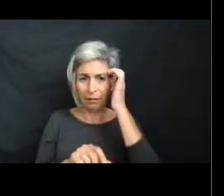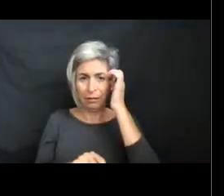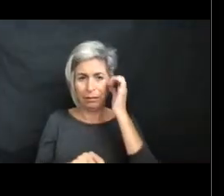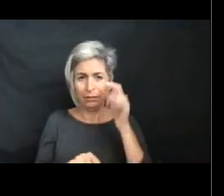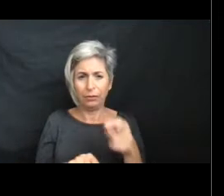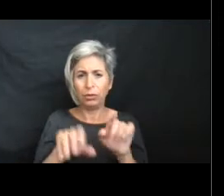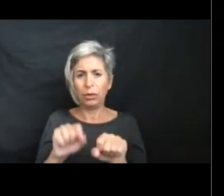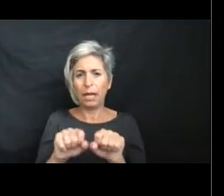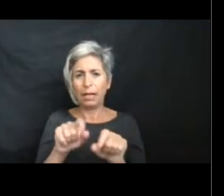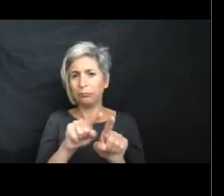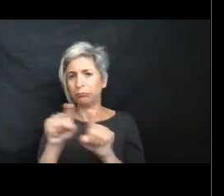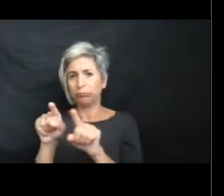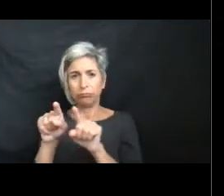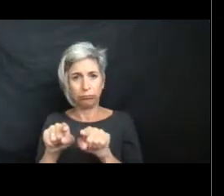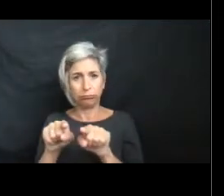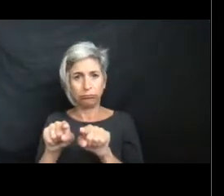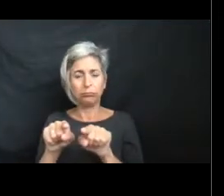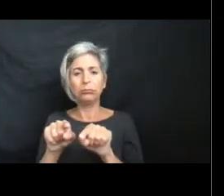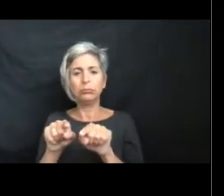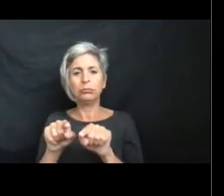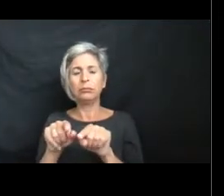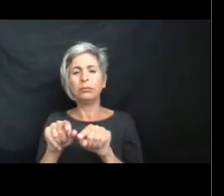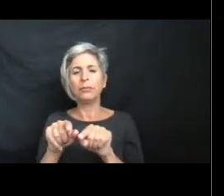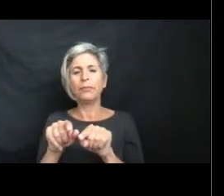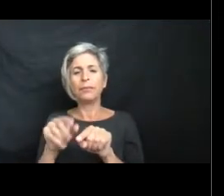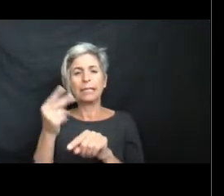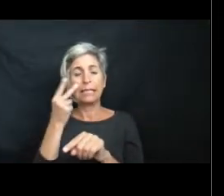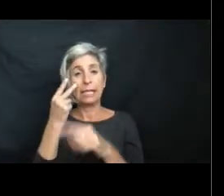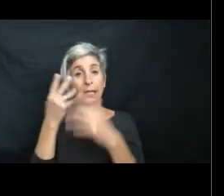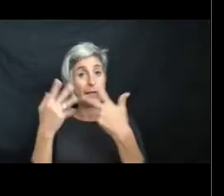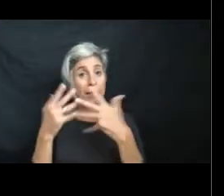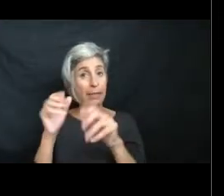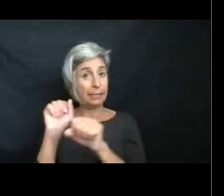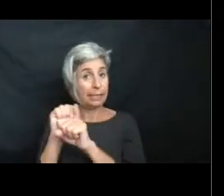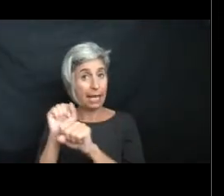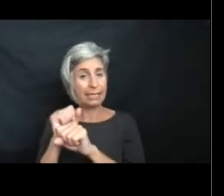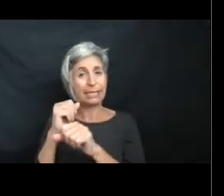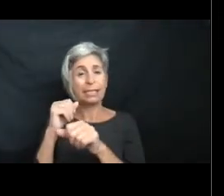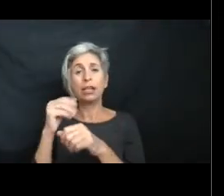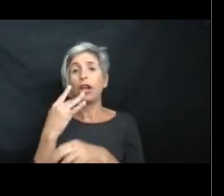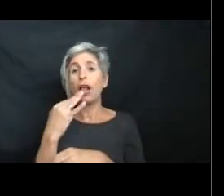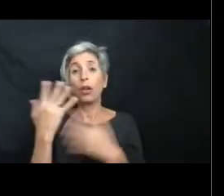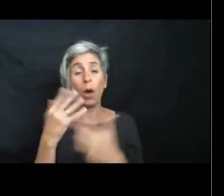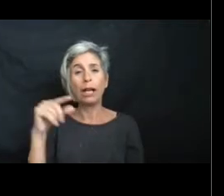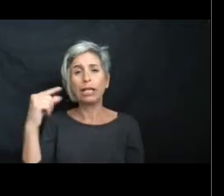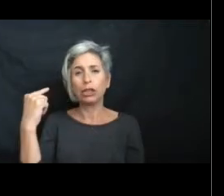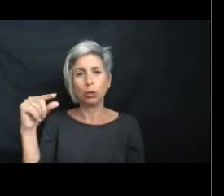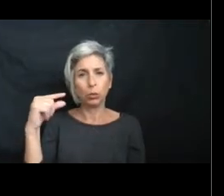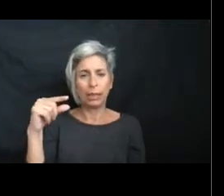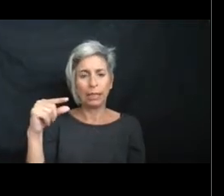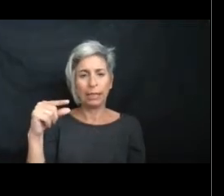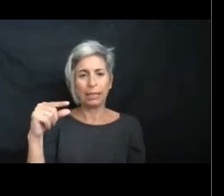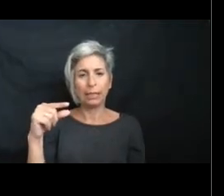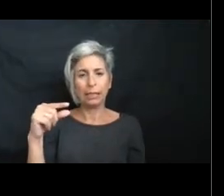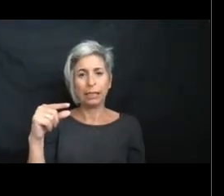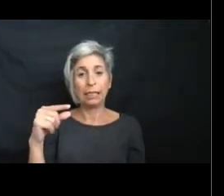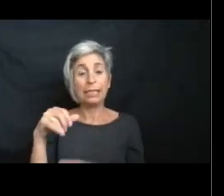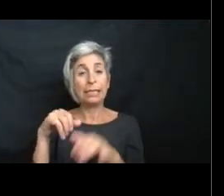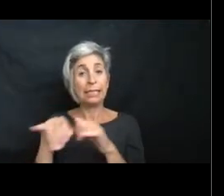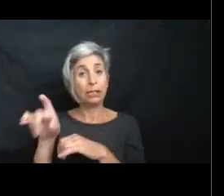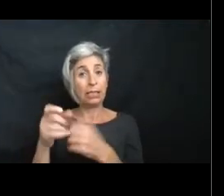you can go ahead and see the completed tasks, which are in green, see everything that still needs to be done, which are the